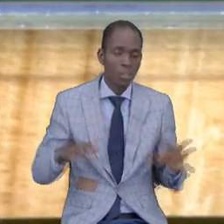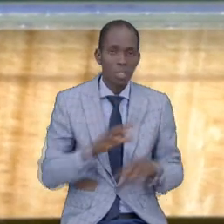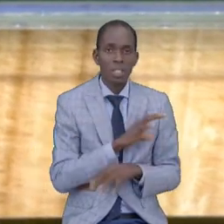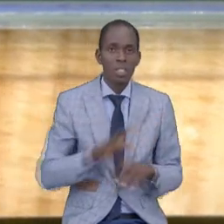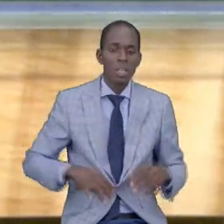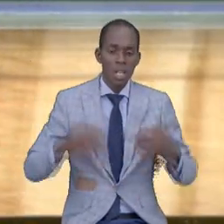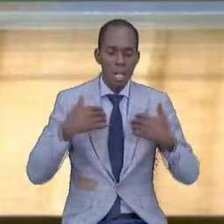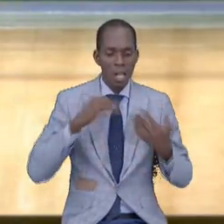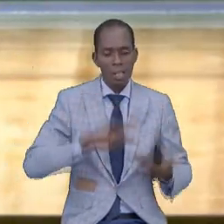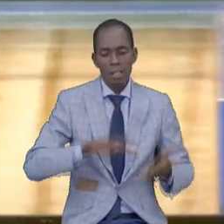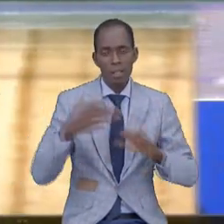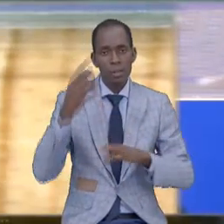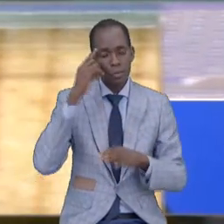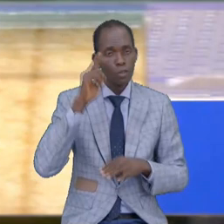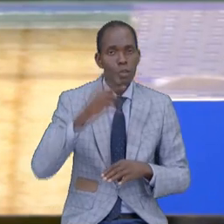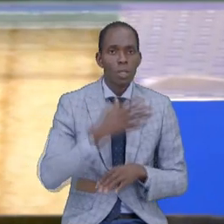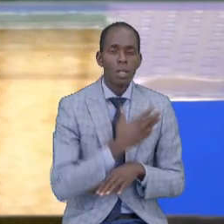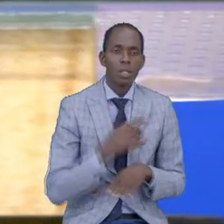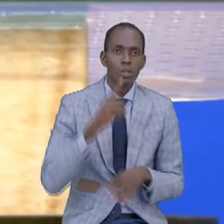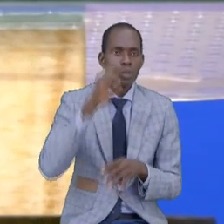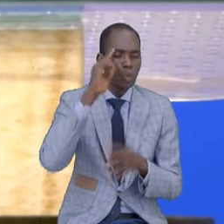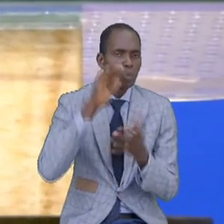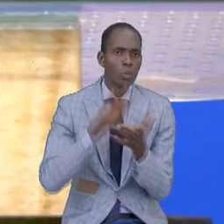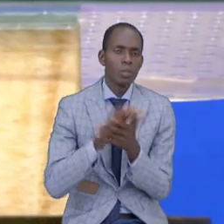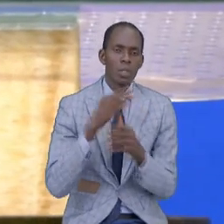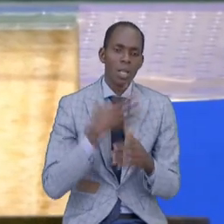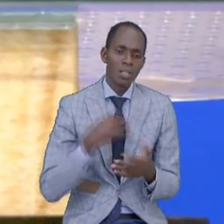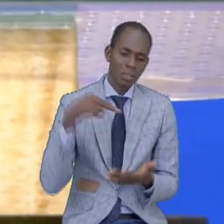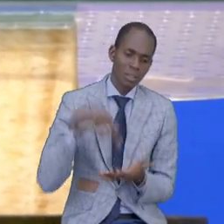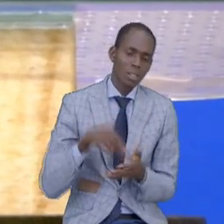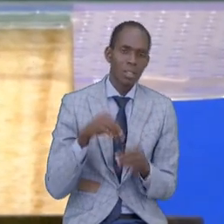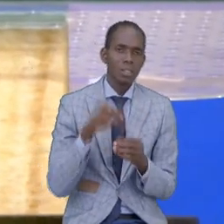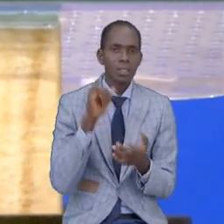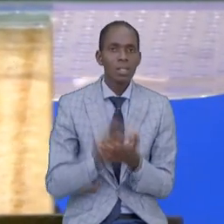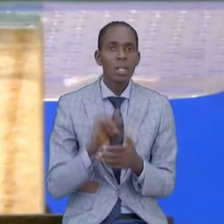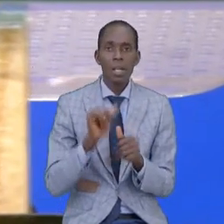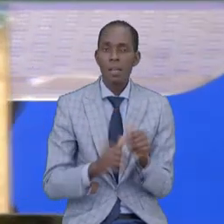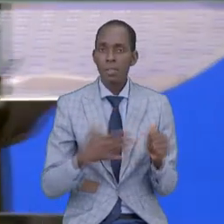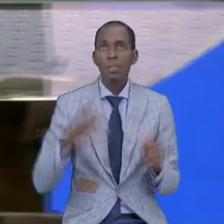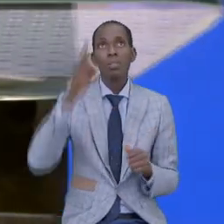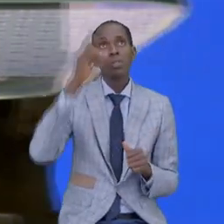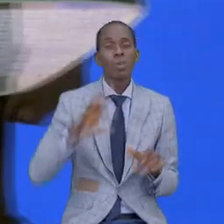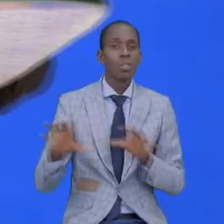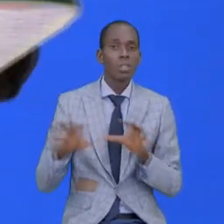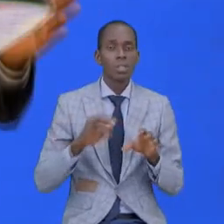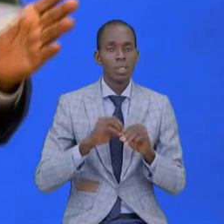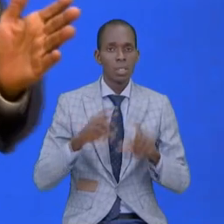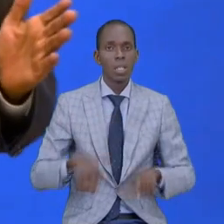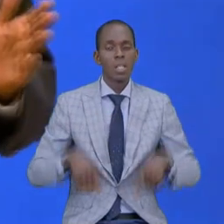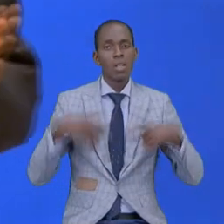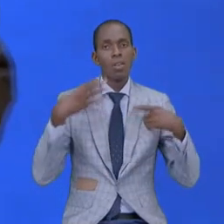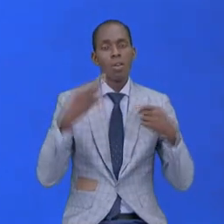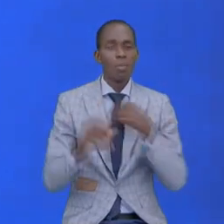for you. And you believe and stand in that. Everything God did in the life of